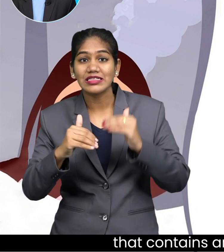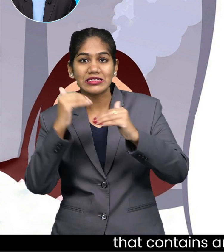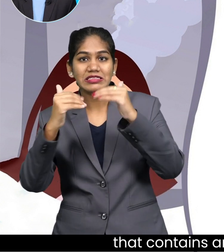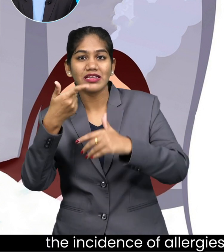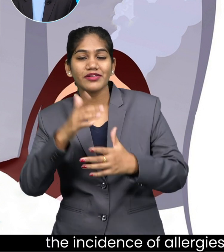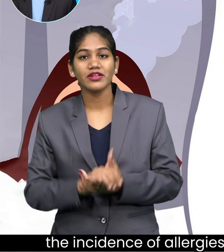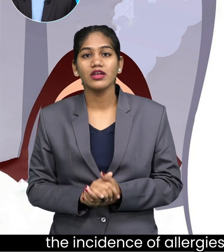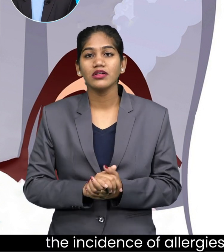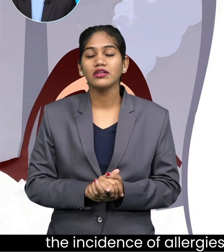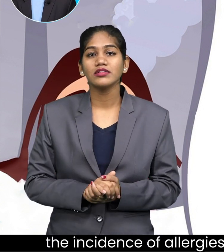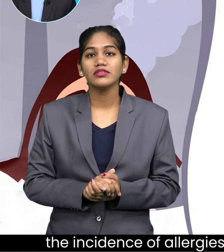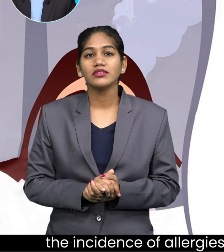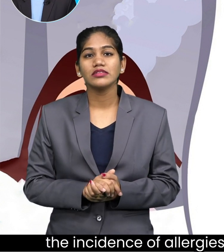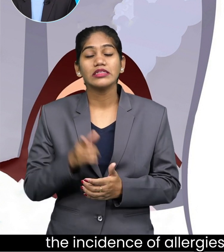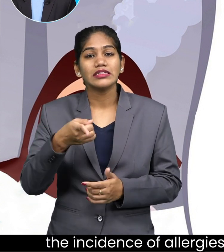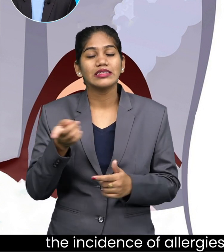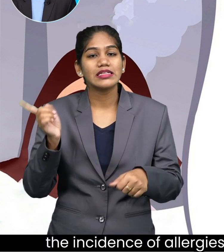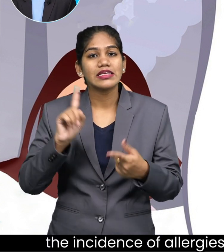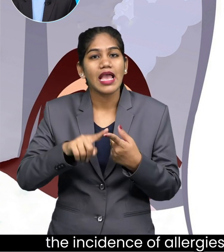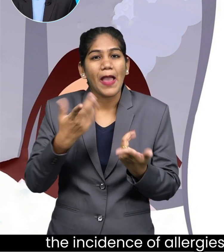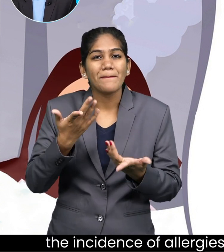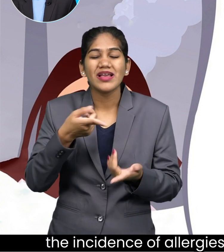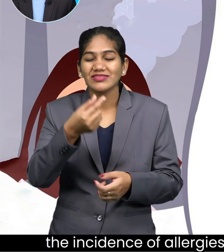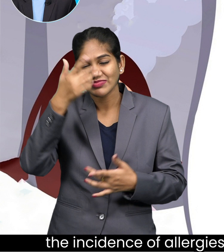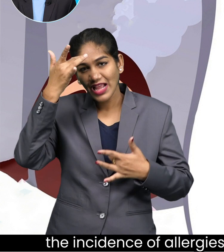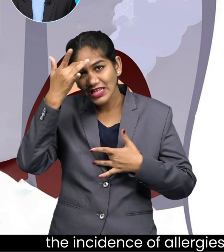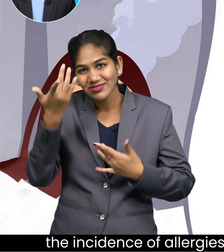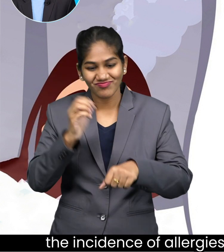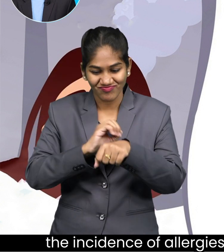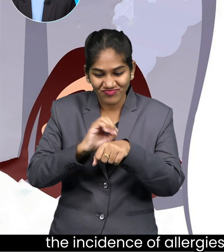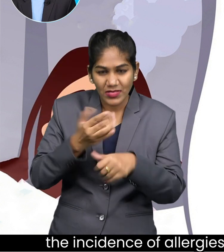increases the incidence of allergies,